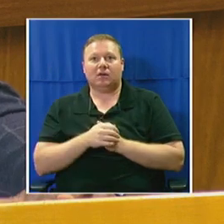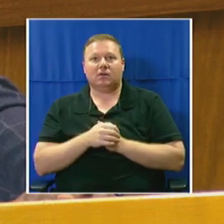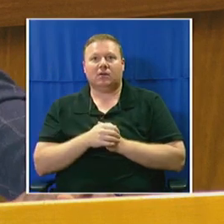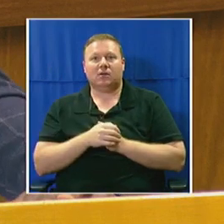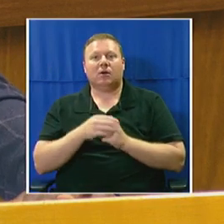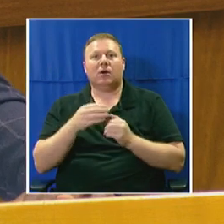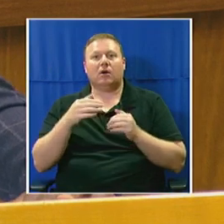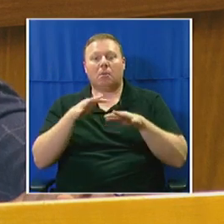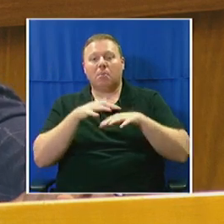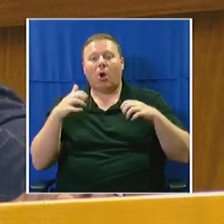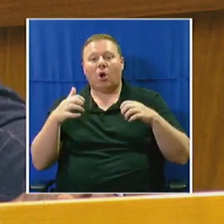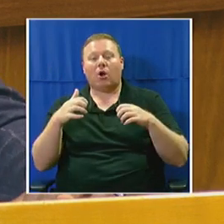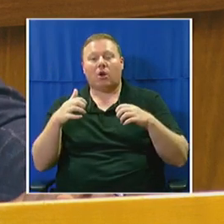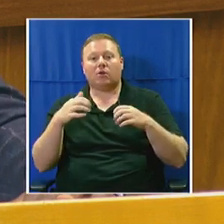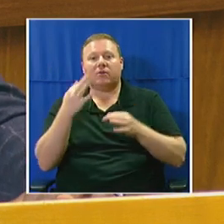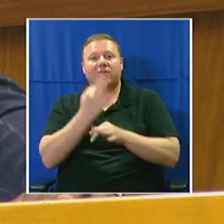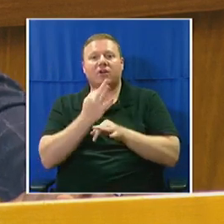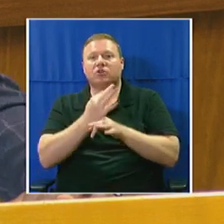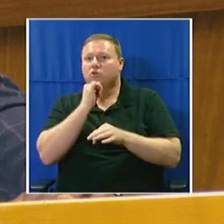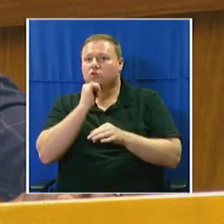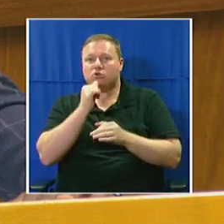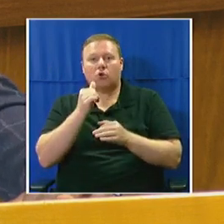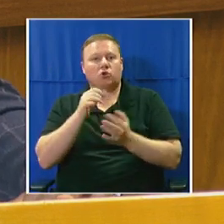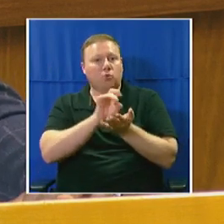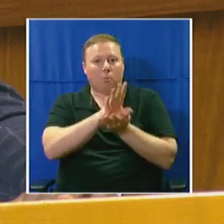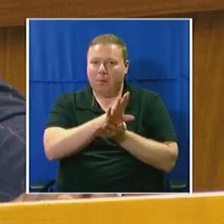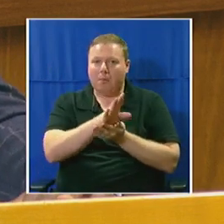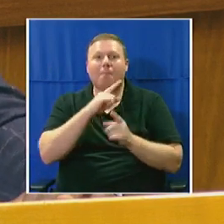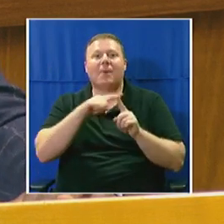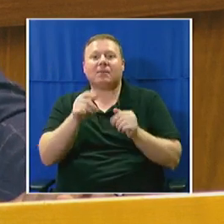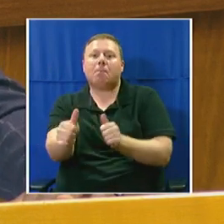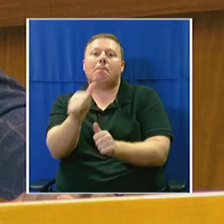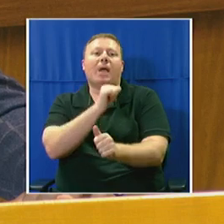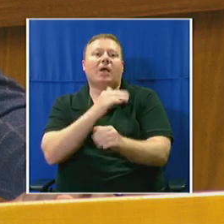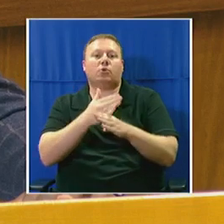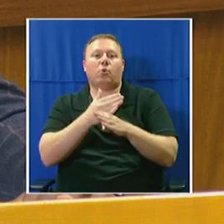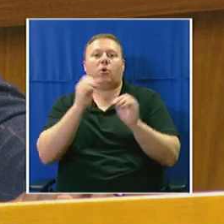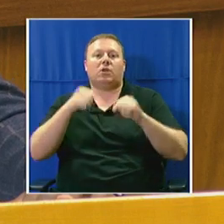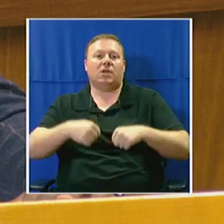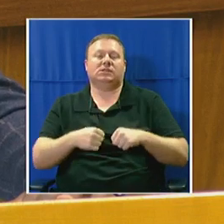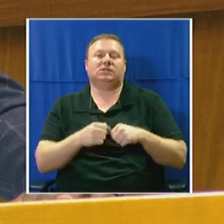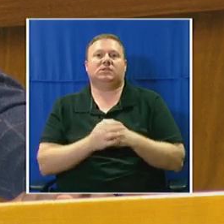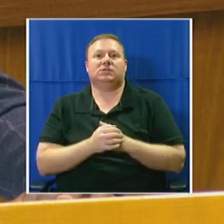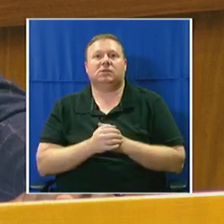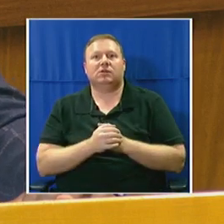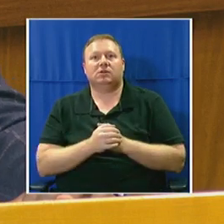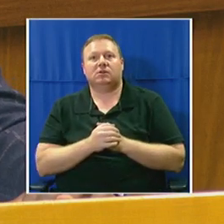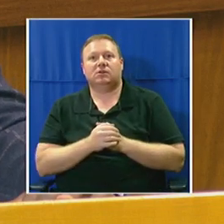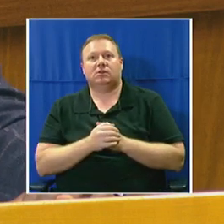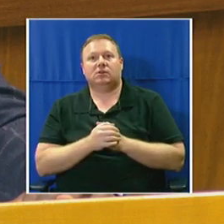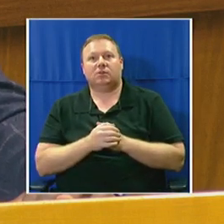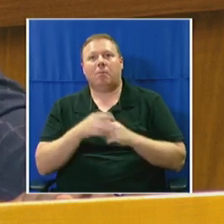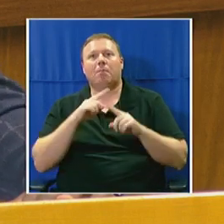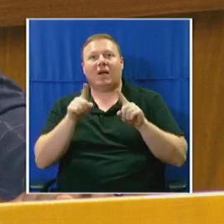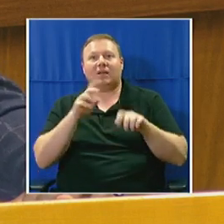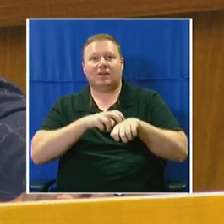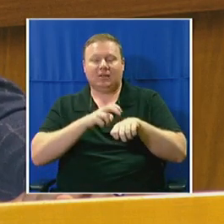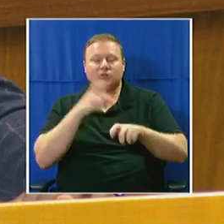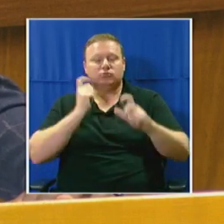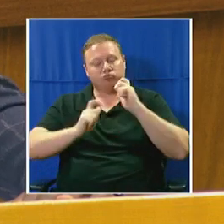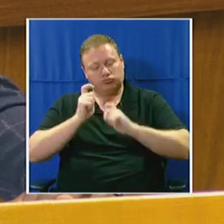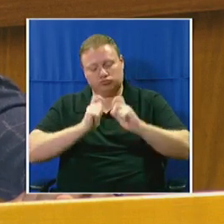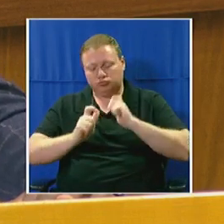are distinguishable Justice say in the case of jba versus president of the Republic of South Africa and others